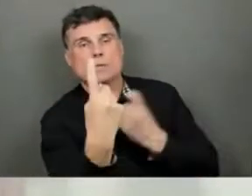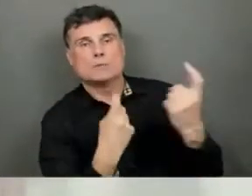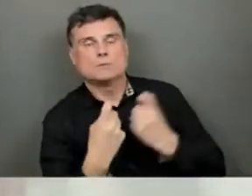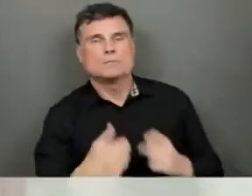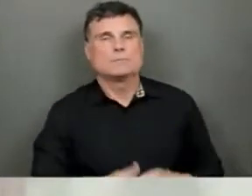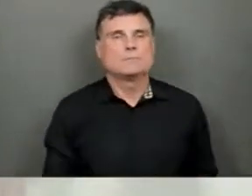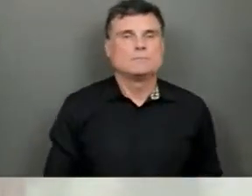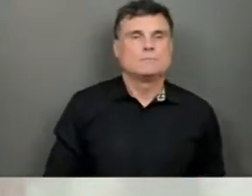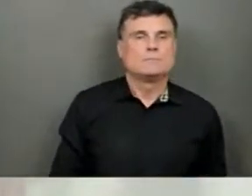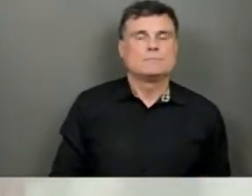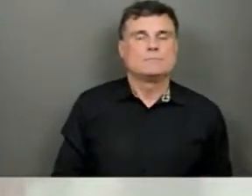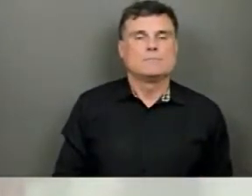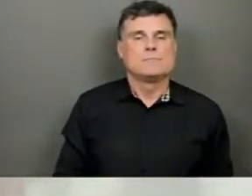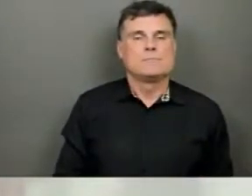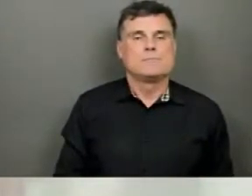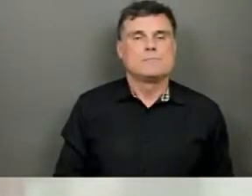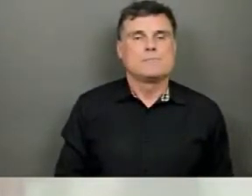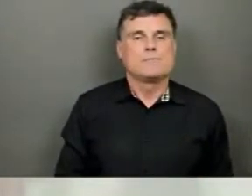ahead.